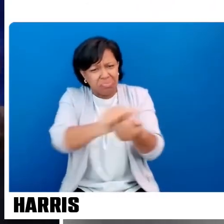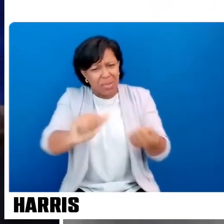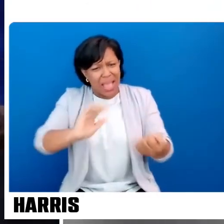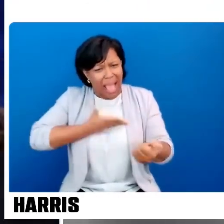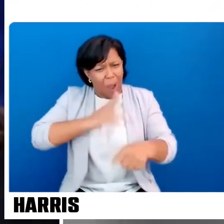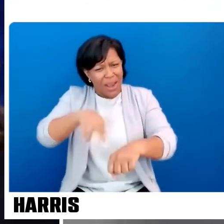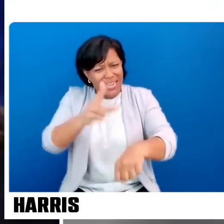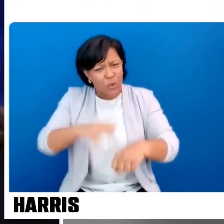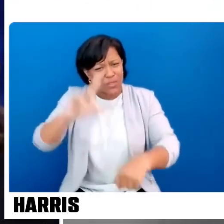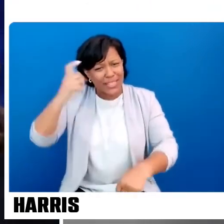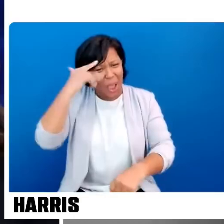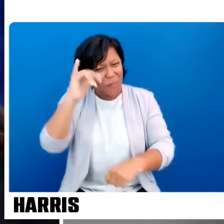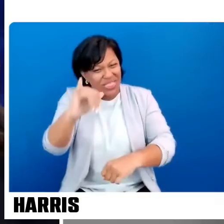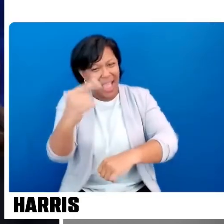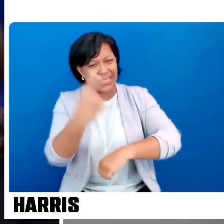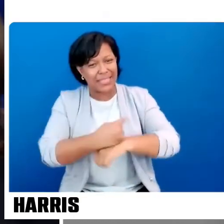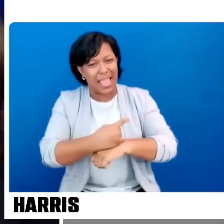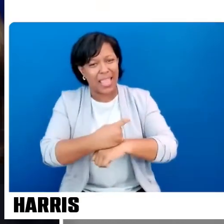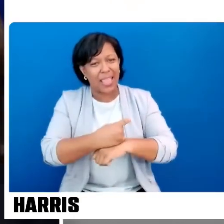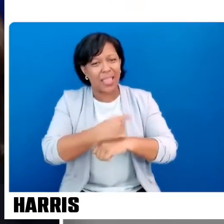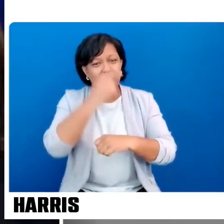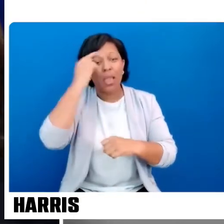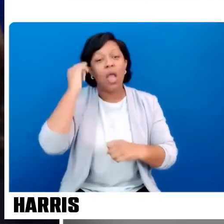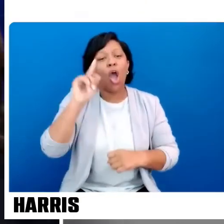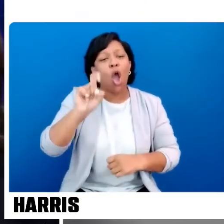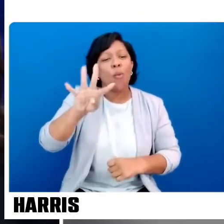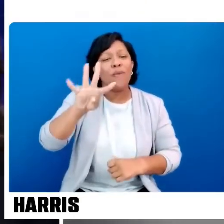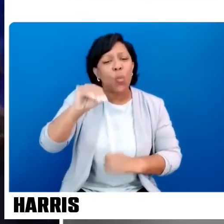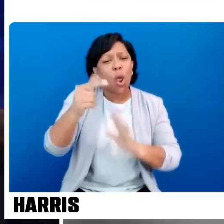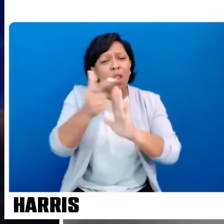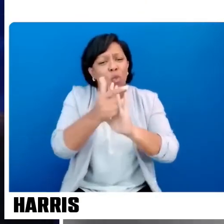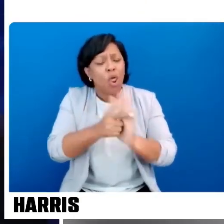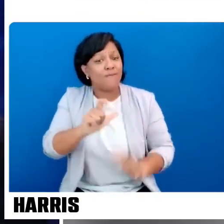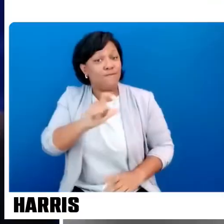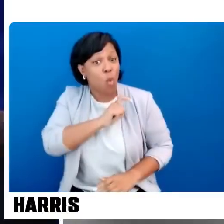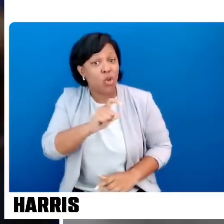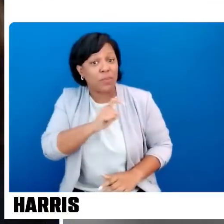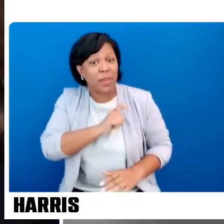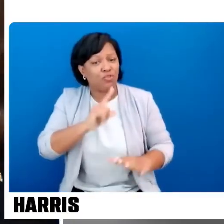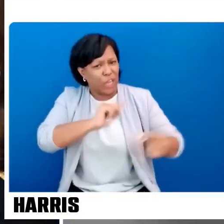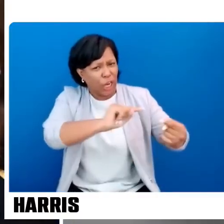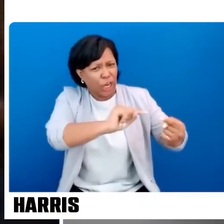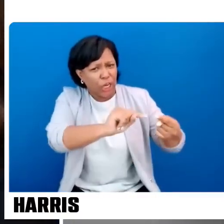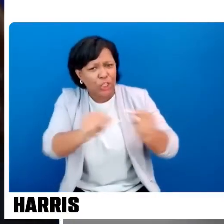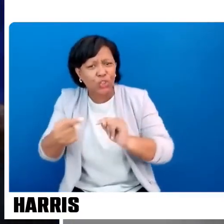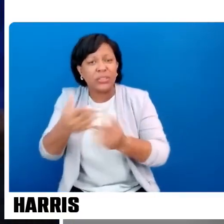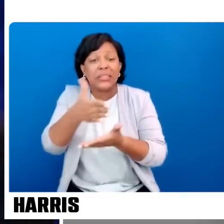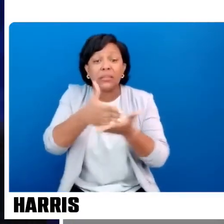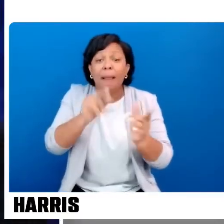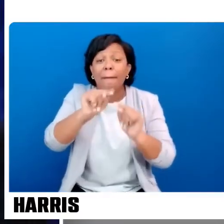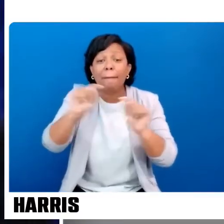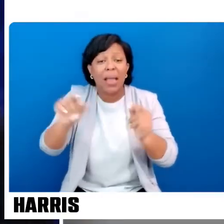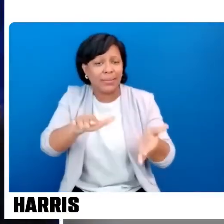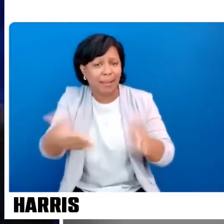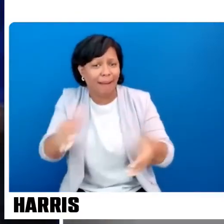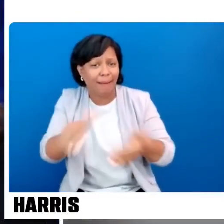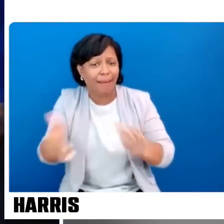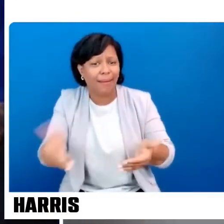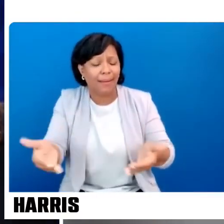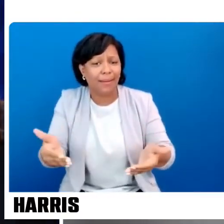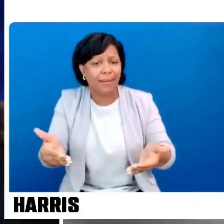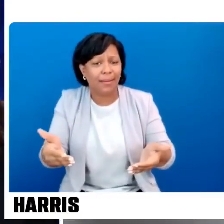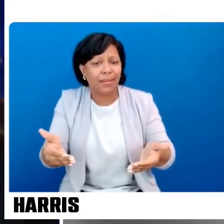law enforcement officers were injured, and some died. And understand, the former president has